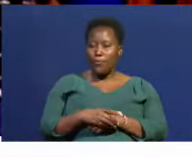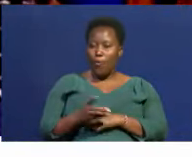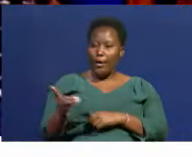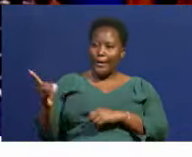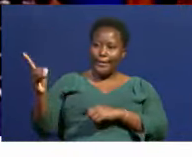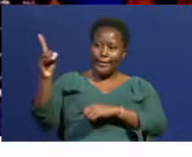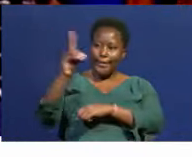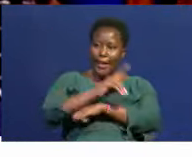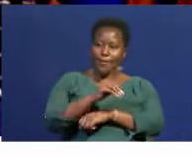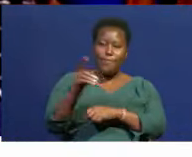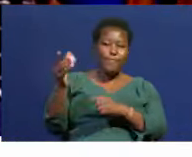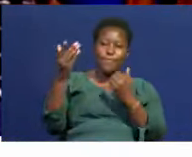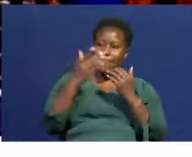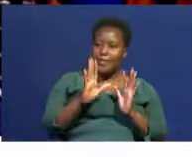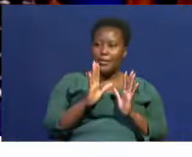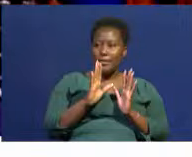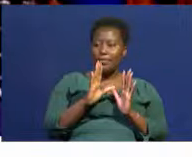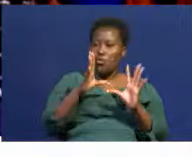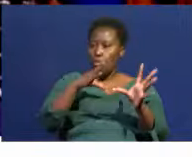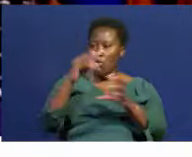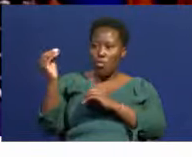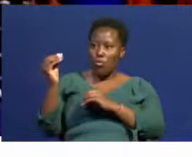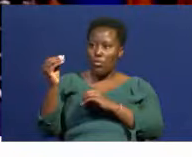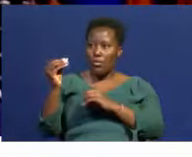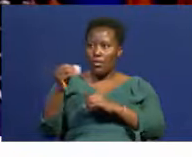sitting. Leave the chamber.